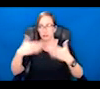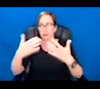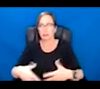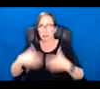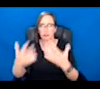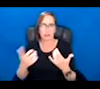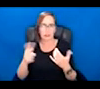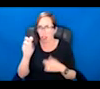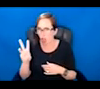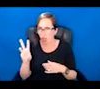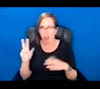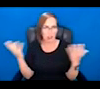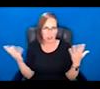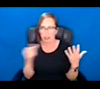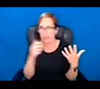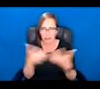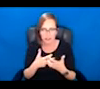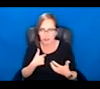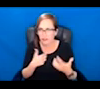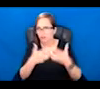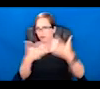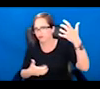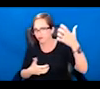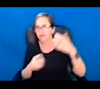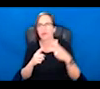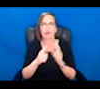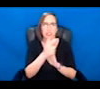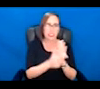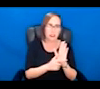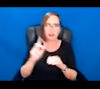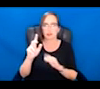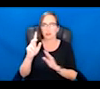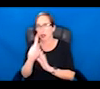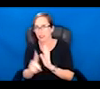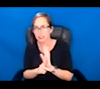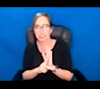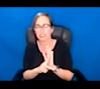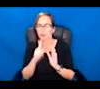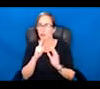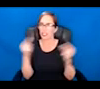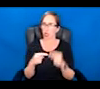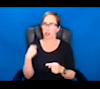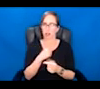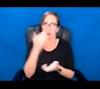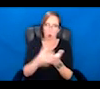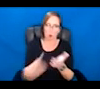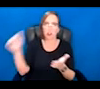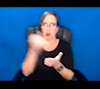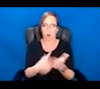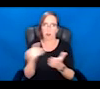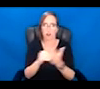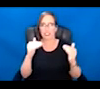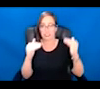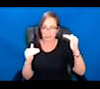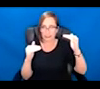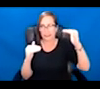take place, the legal and political and policy-based structural challenges persisted. And so we